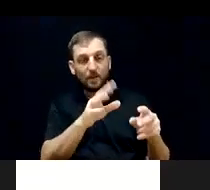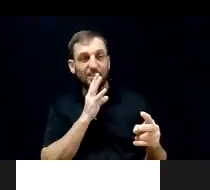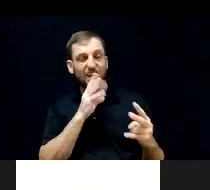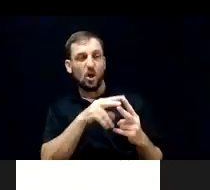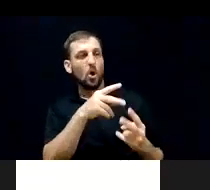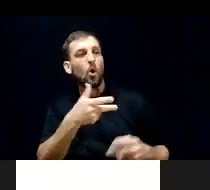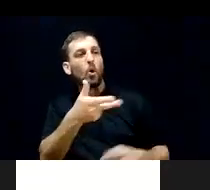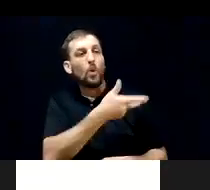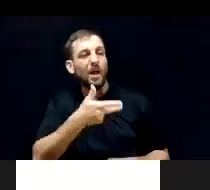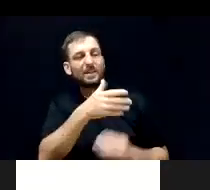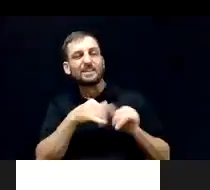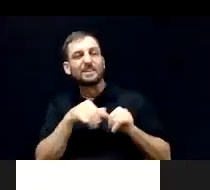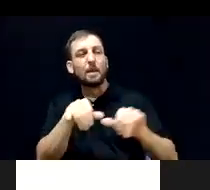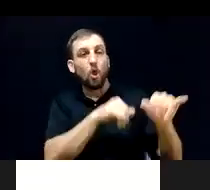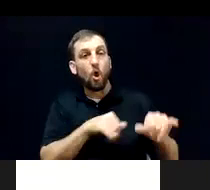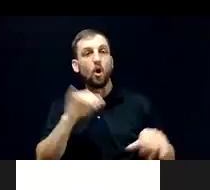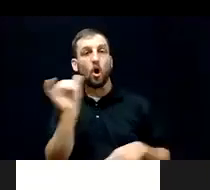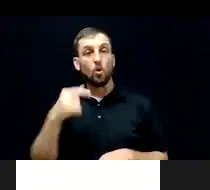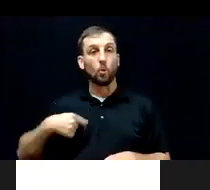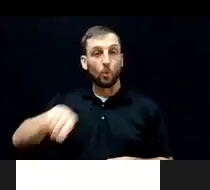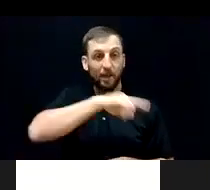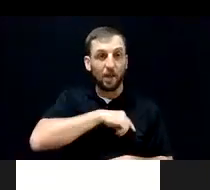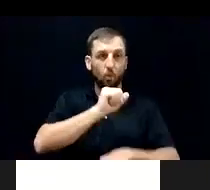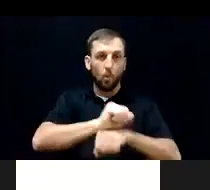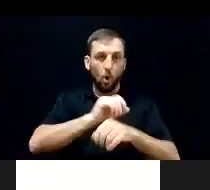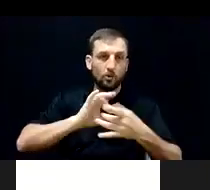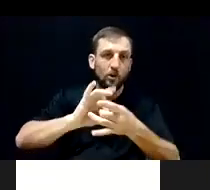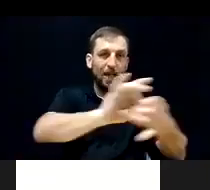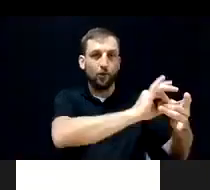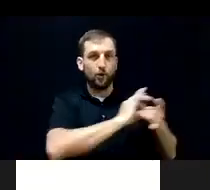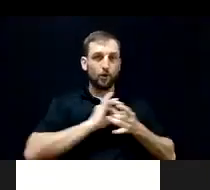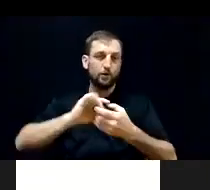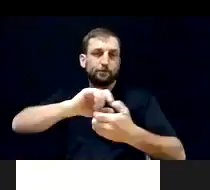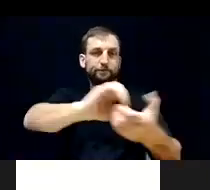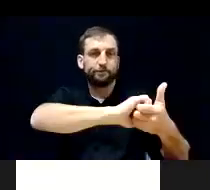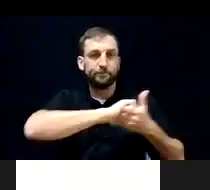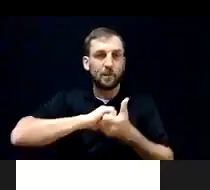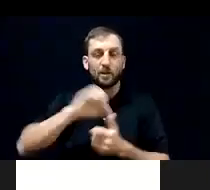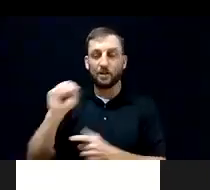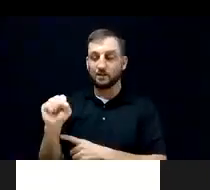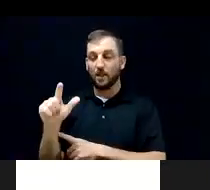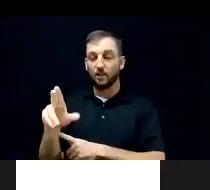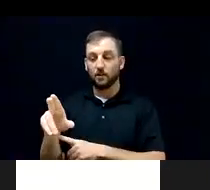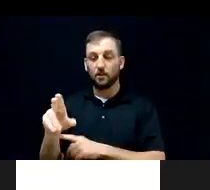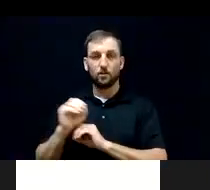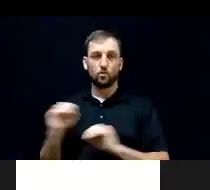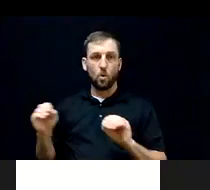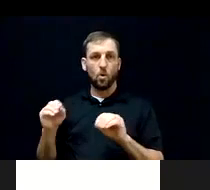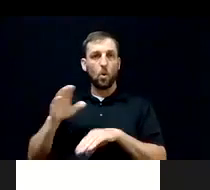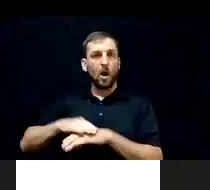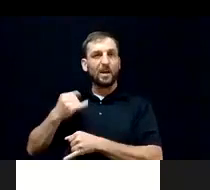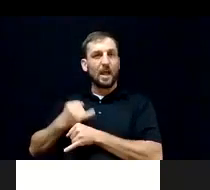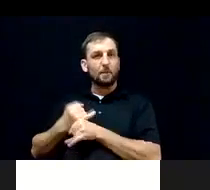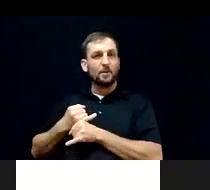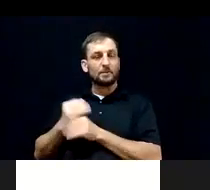work collaboratively for, like, Southeastern does not have on-campus housing, but Nicholls